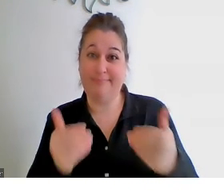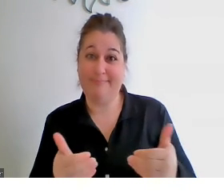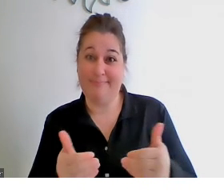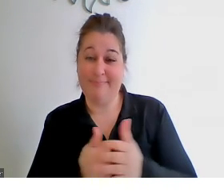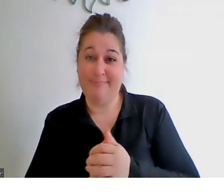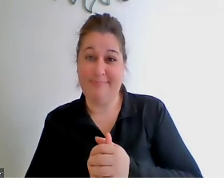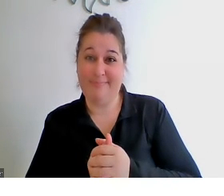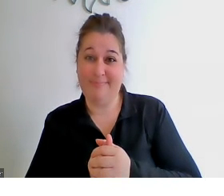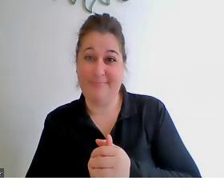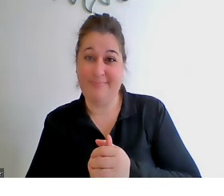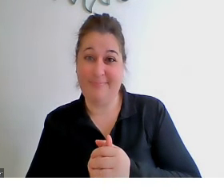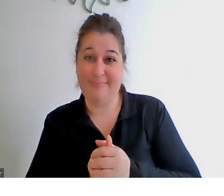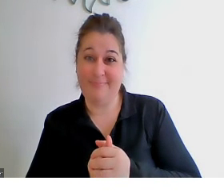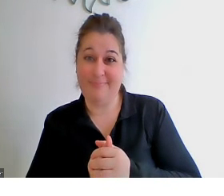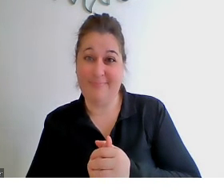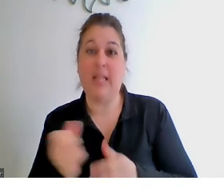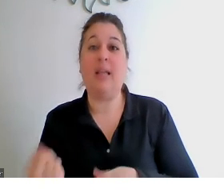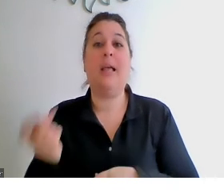work. Go ahead.